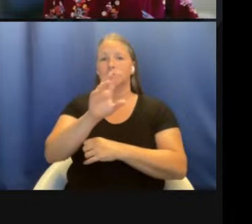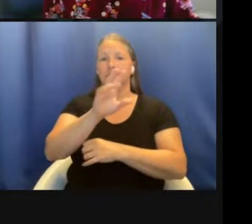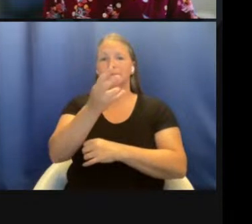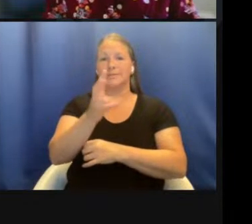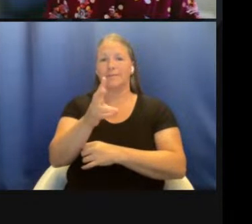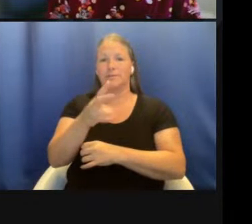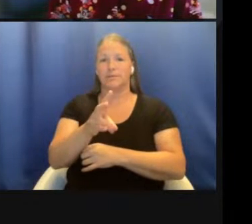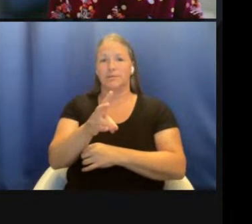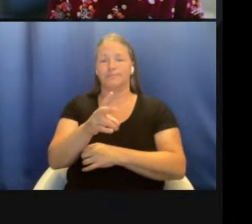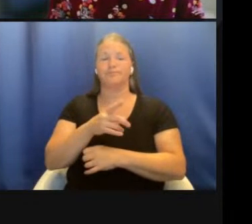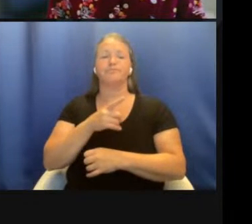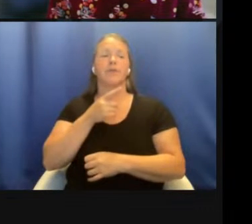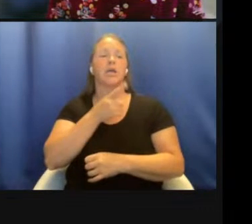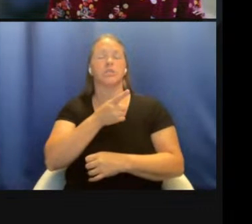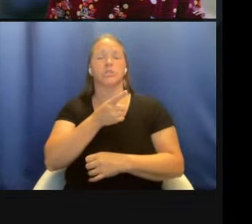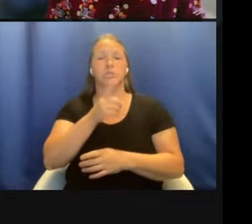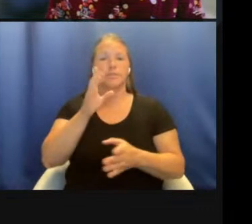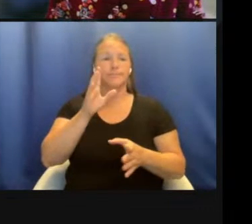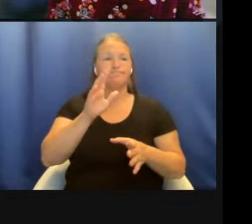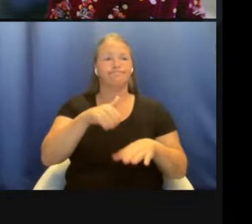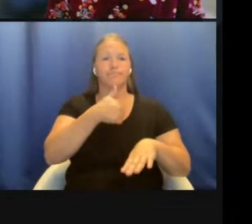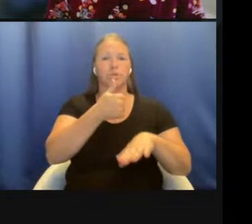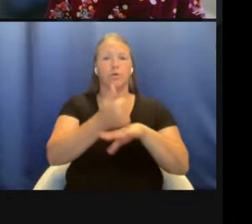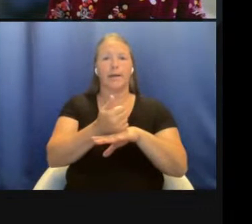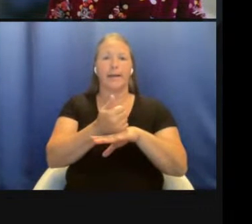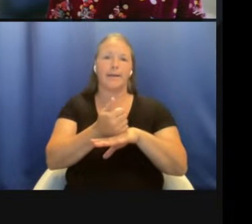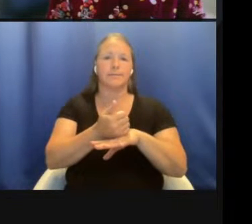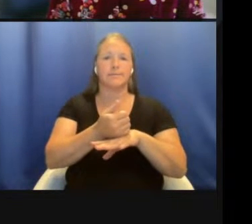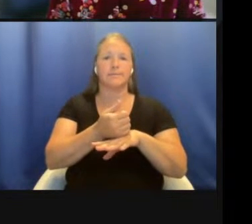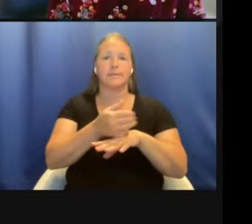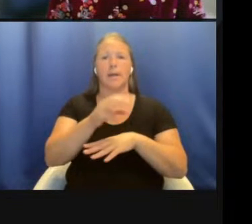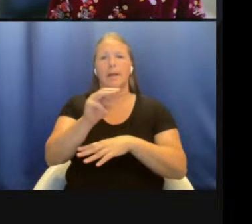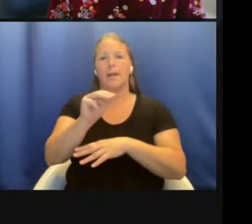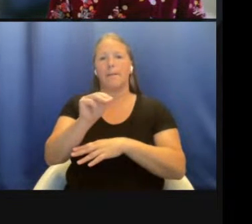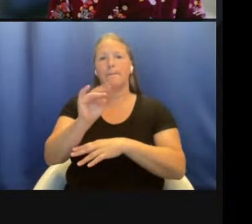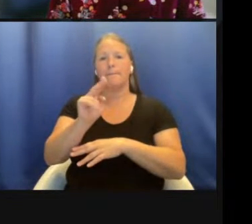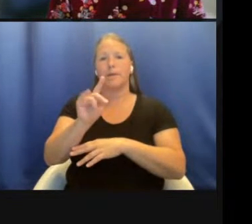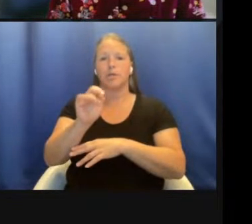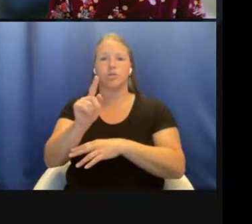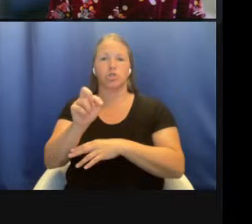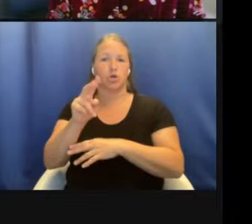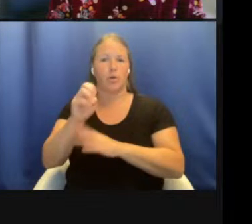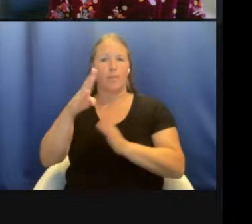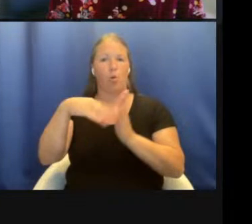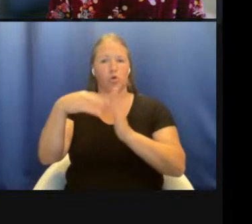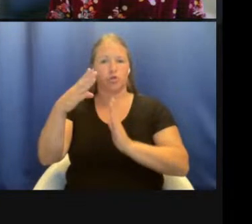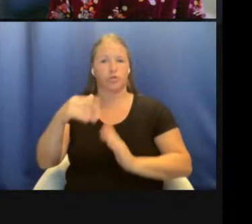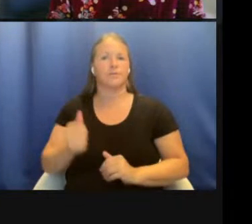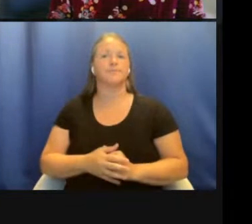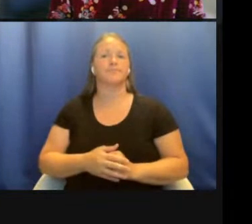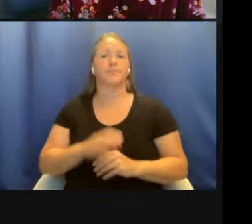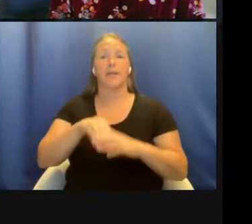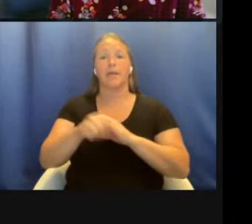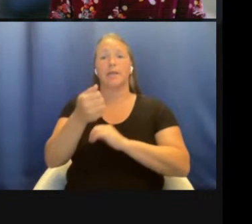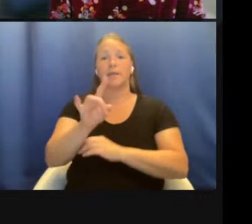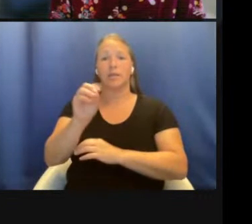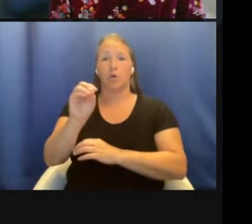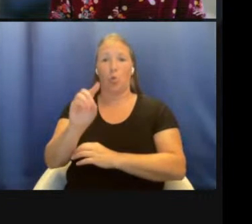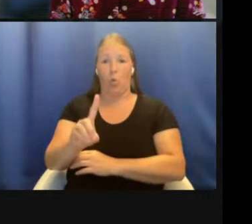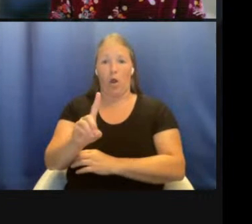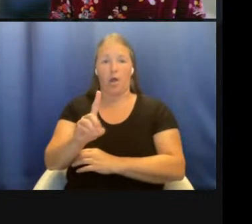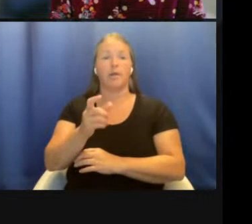union of miniatures, an 1801 portrait of her ex-husband united with her own portrait